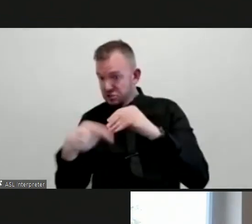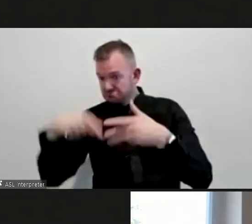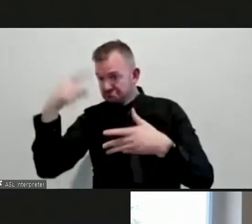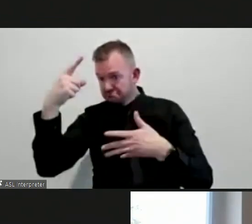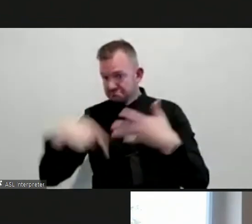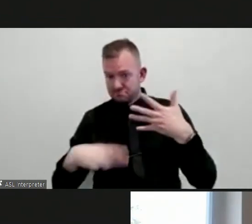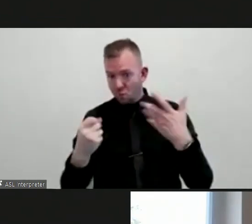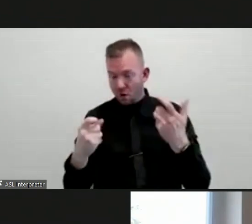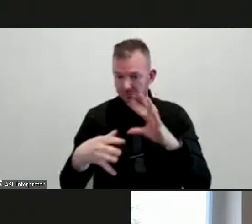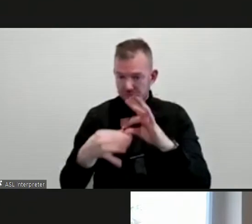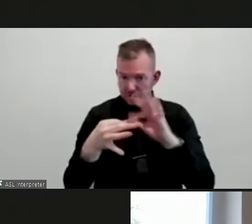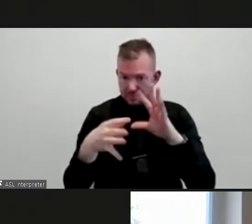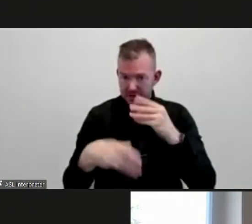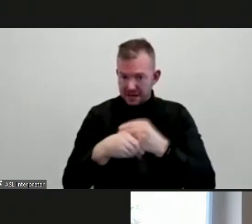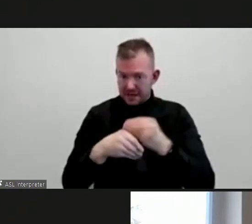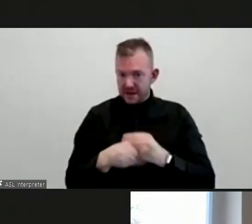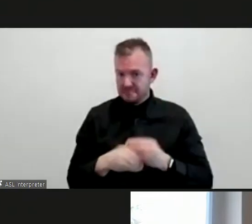way for the day.